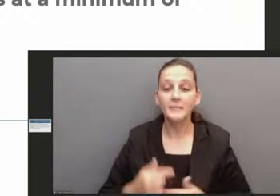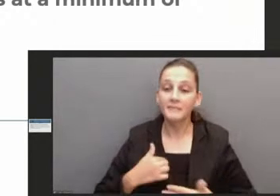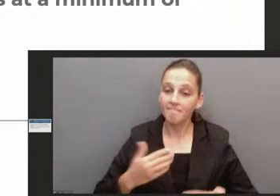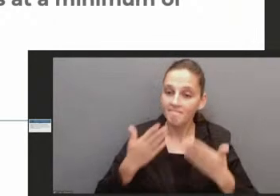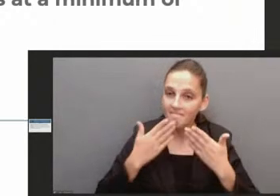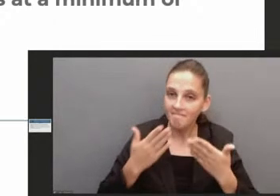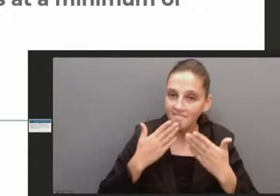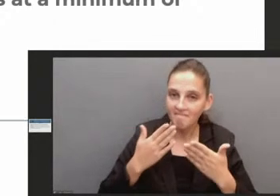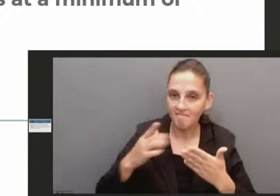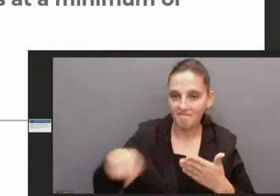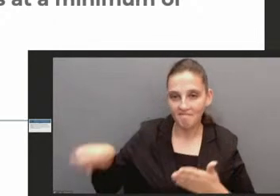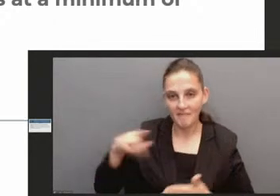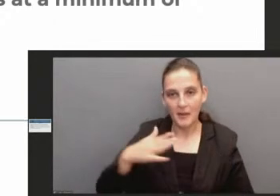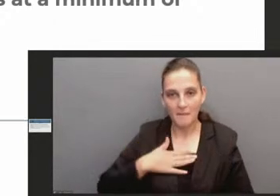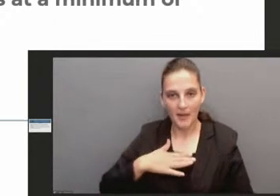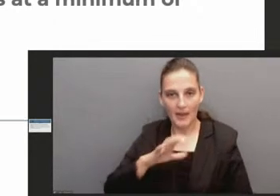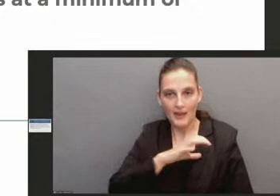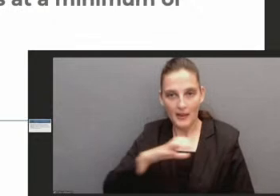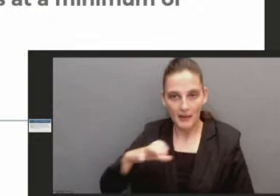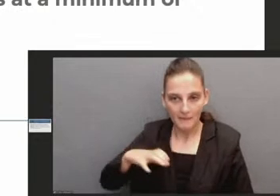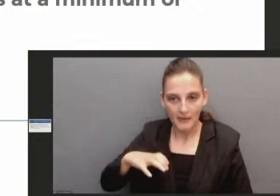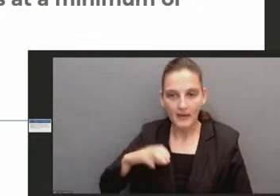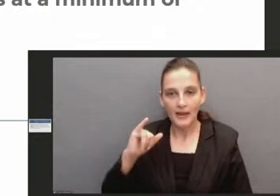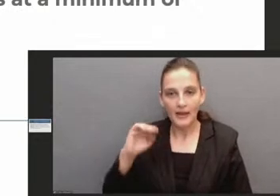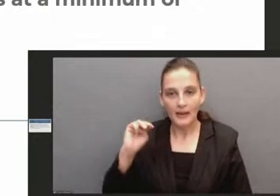of our subcommittee, Andy Imperato.